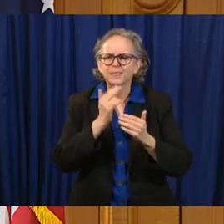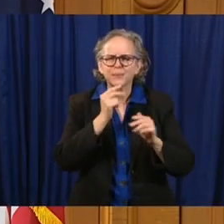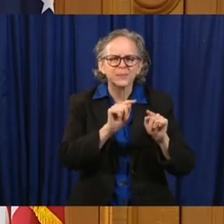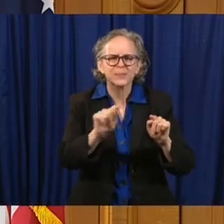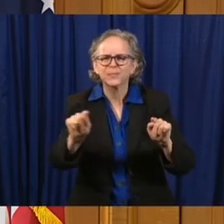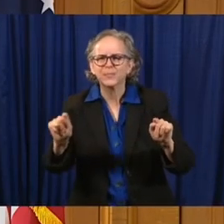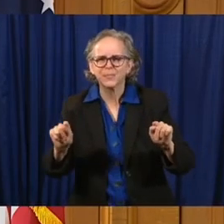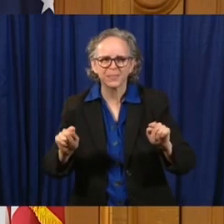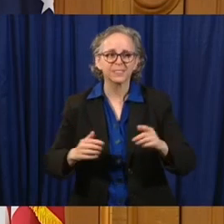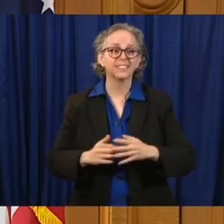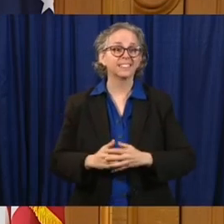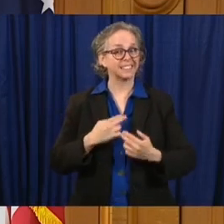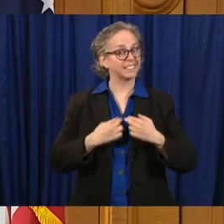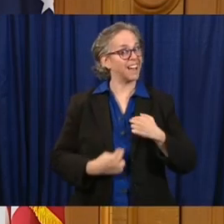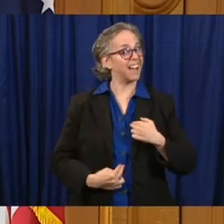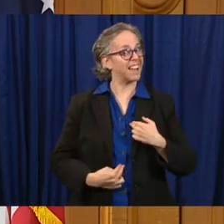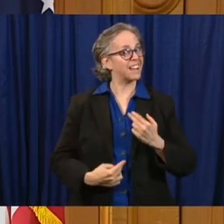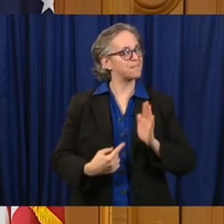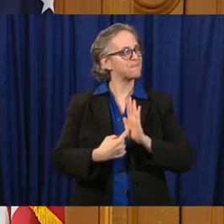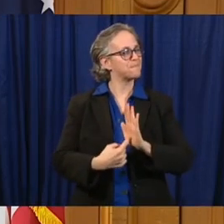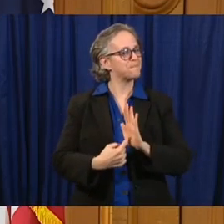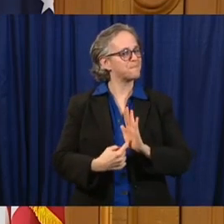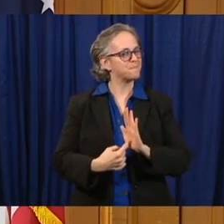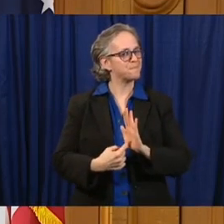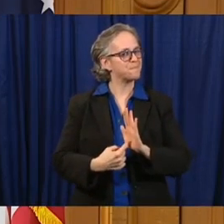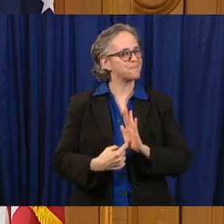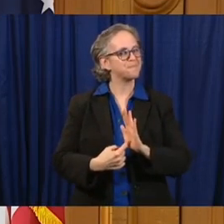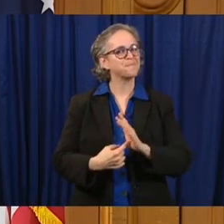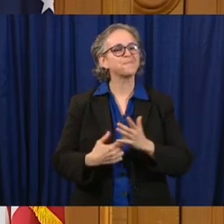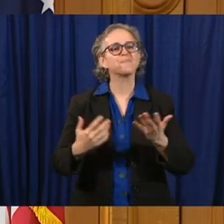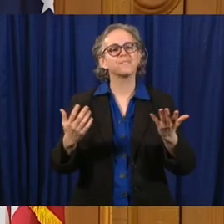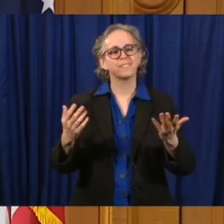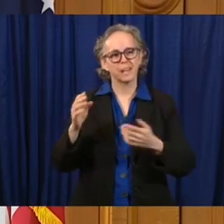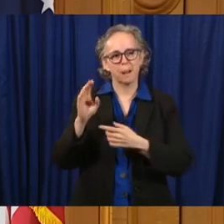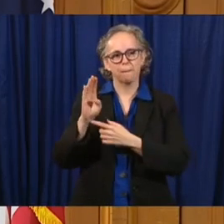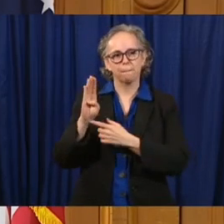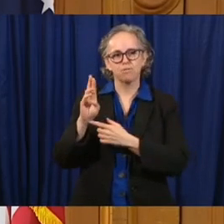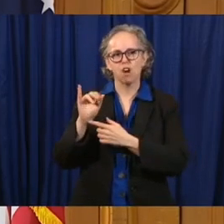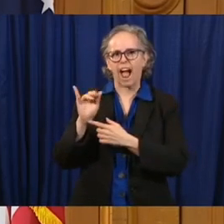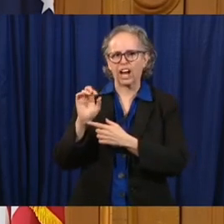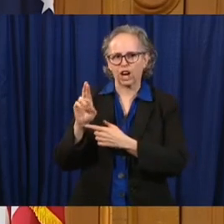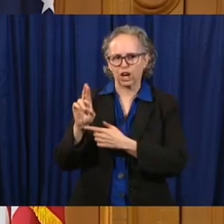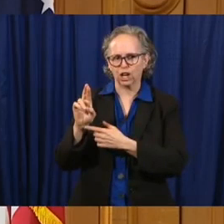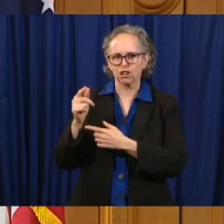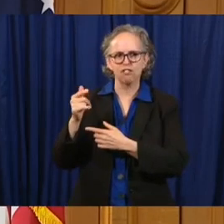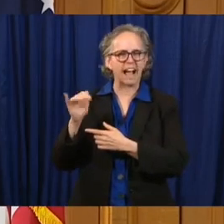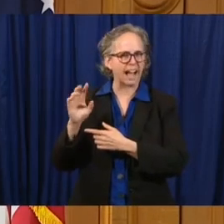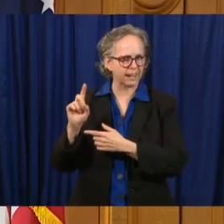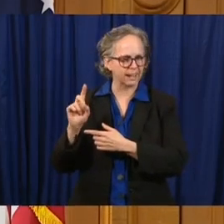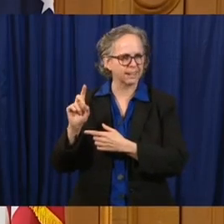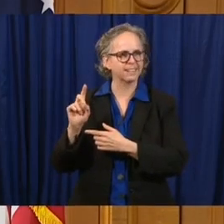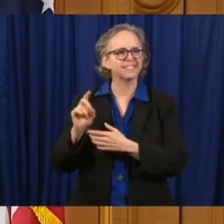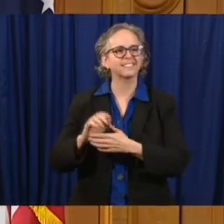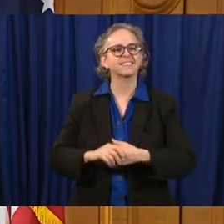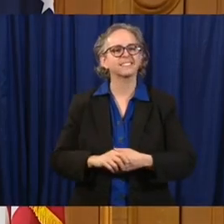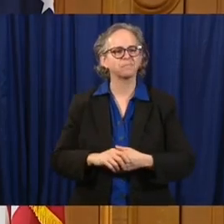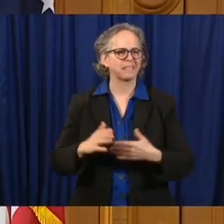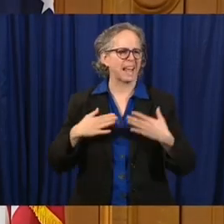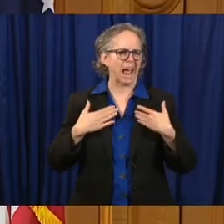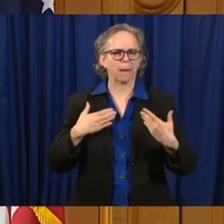This tie happens to be from Rio Grande, and we're just very happy to be able to wear that today. A very